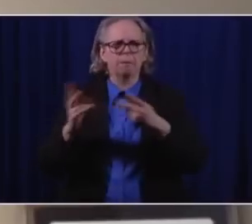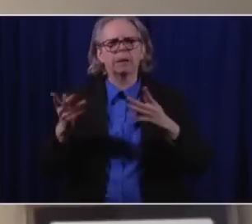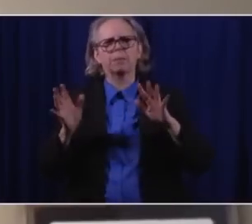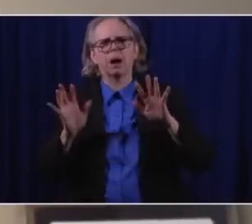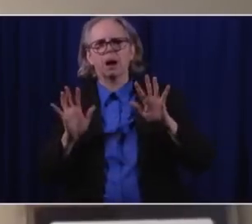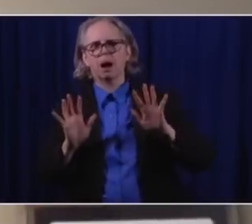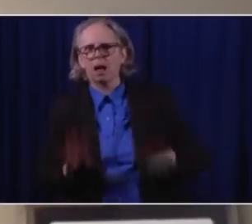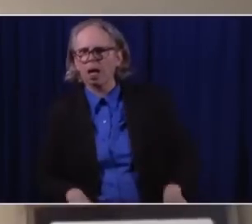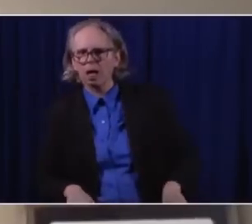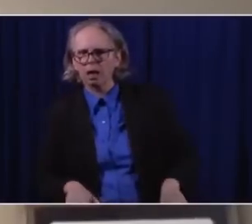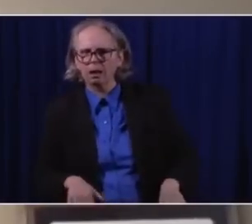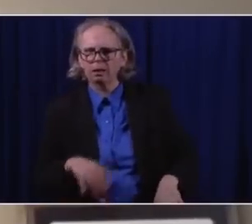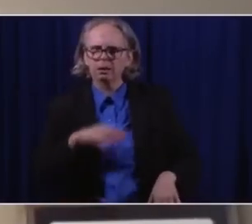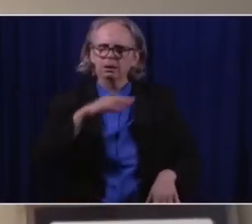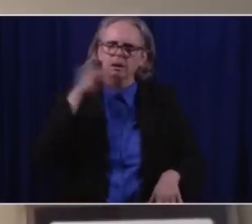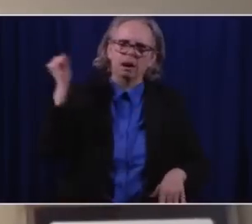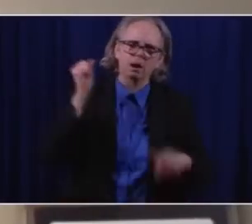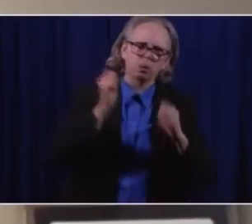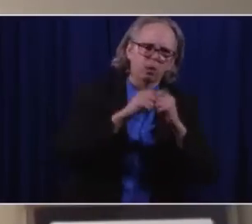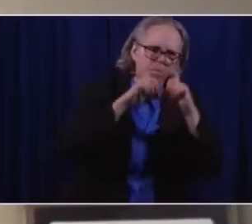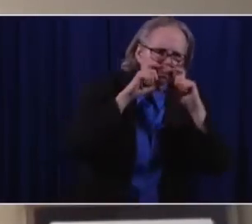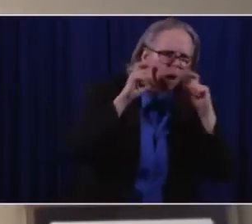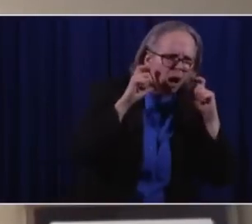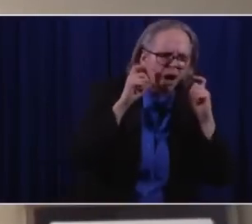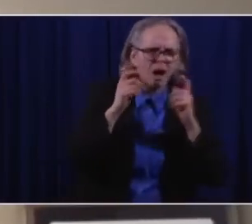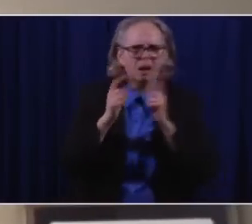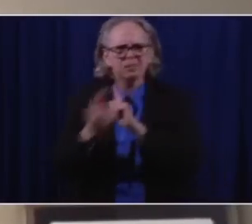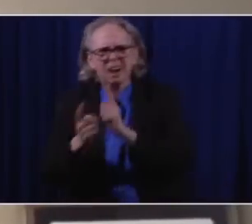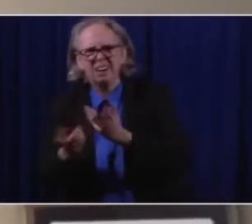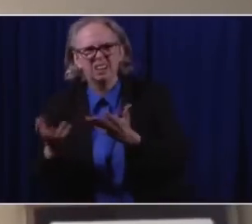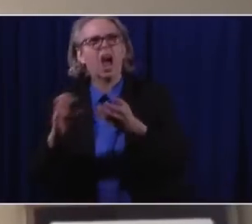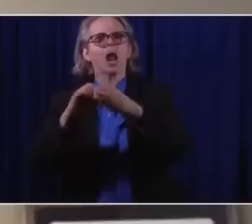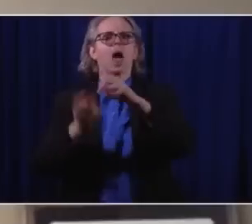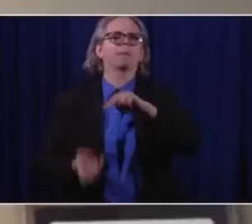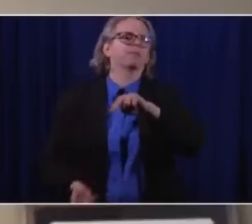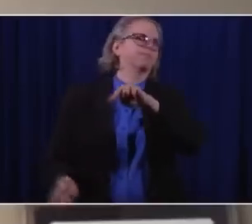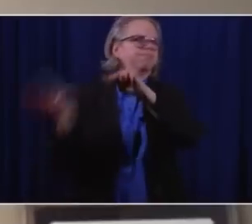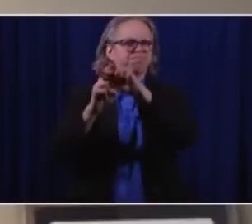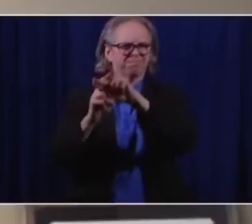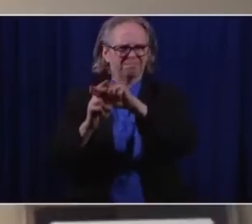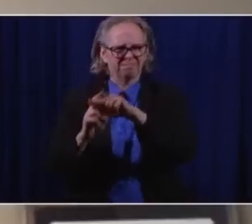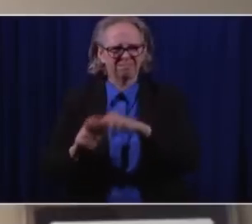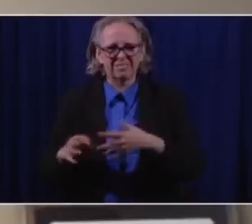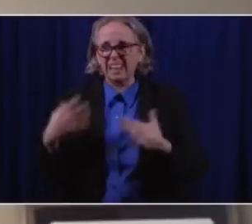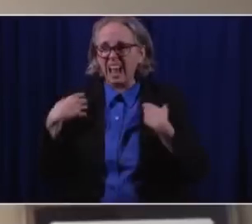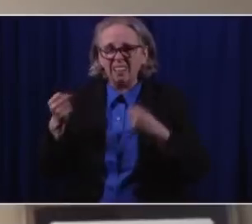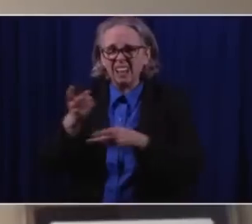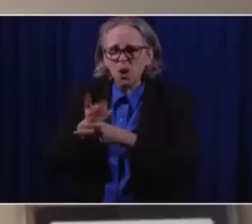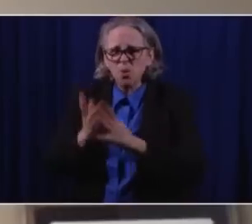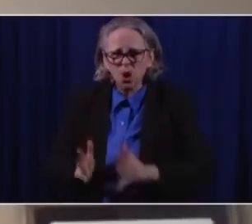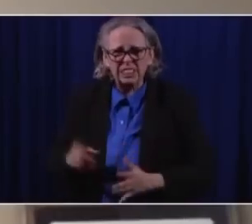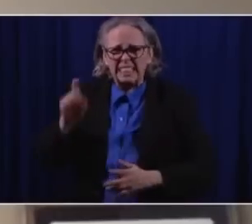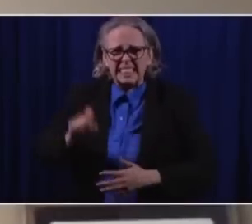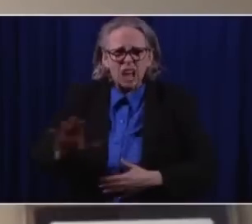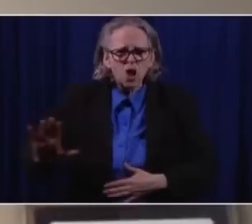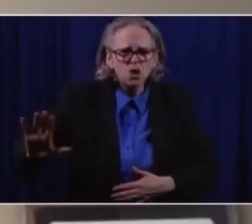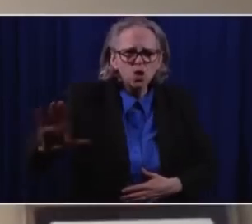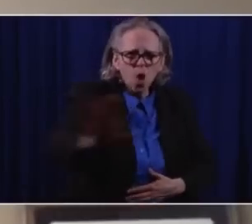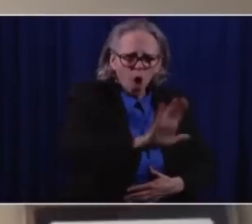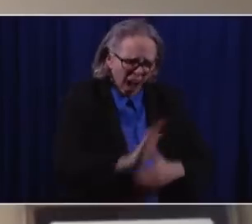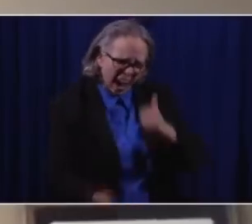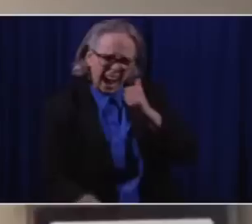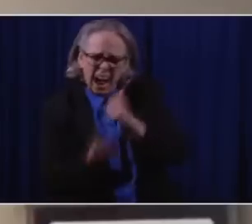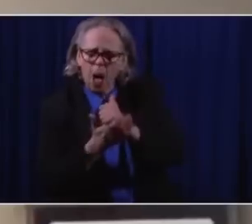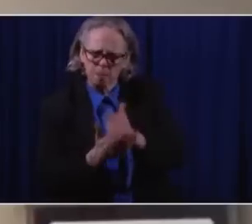really lessened. Healthcare workers need help, and we need it now. What I would tell you is